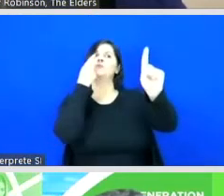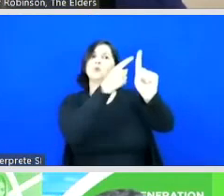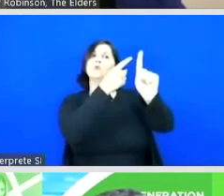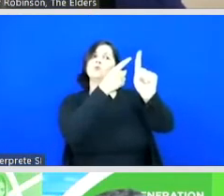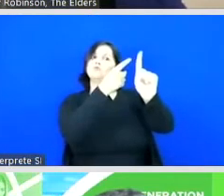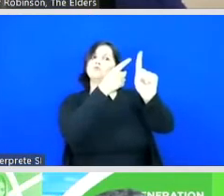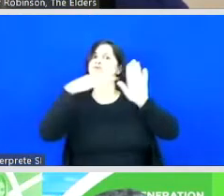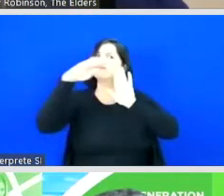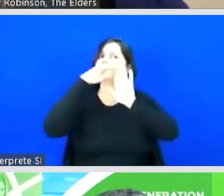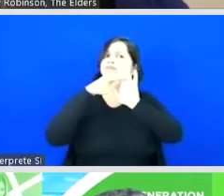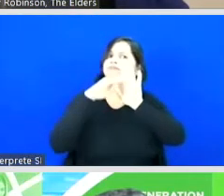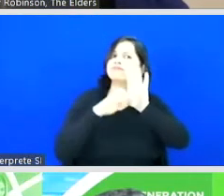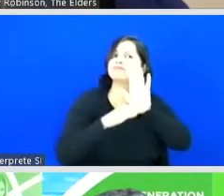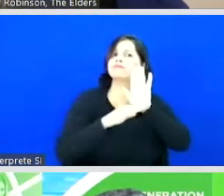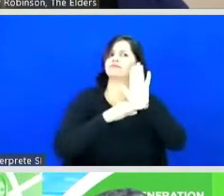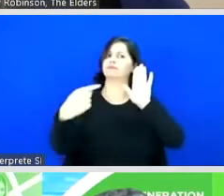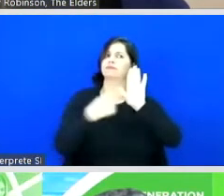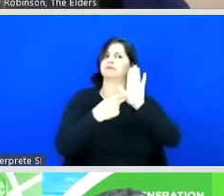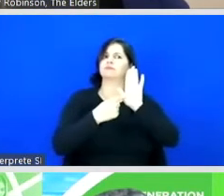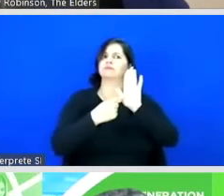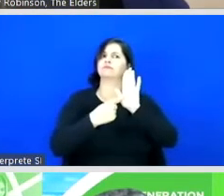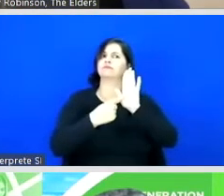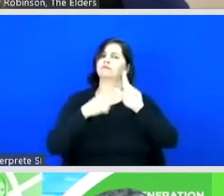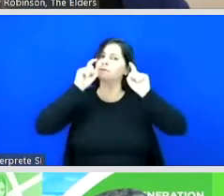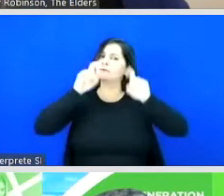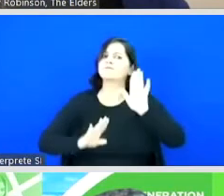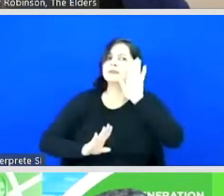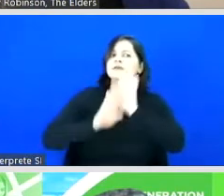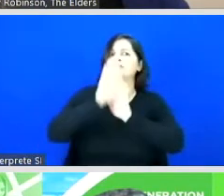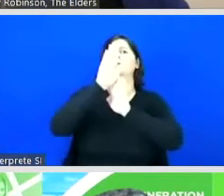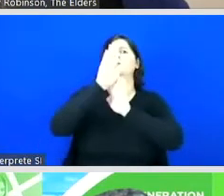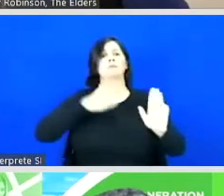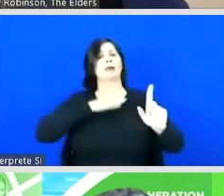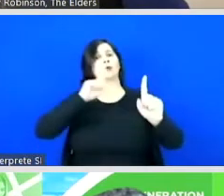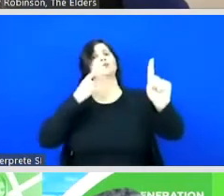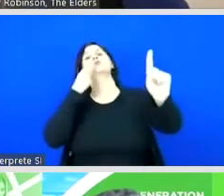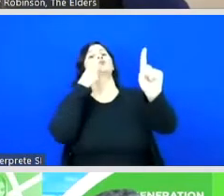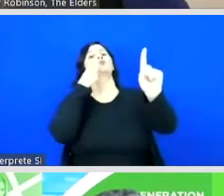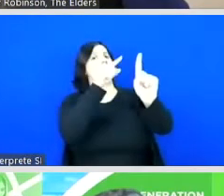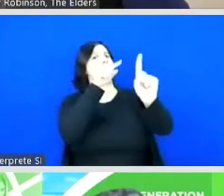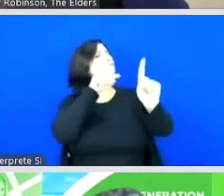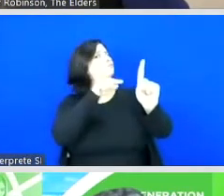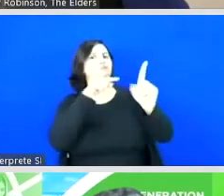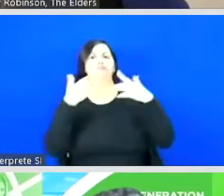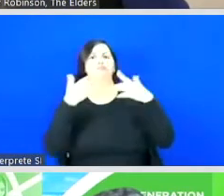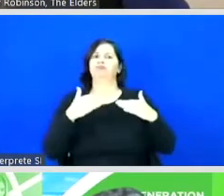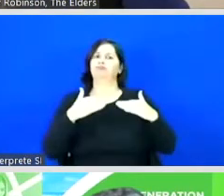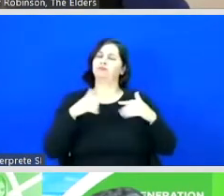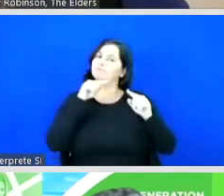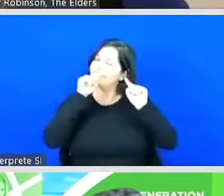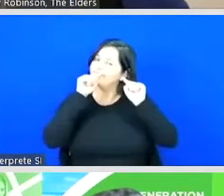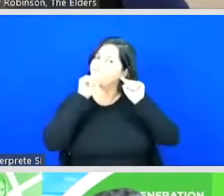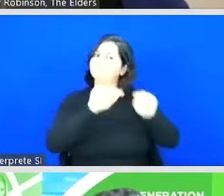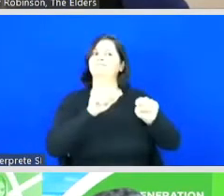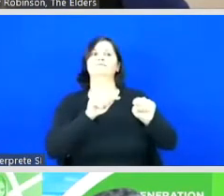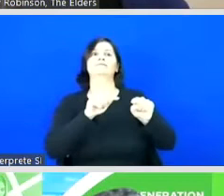is most important to deal with is climate and biodiversity loss. Because if we do not deal with that,